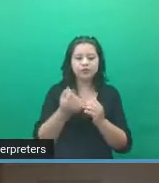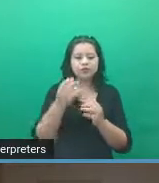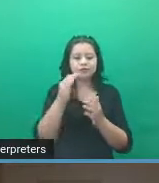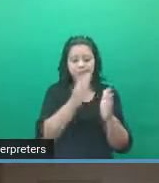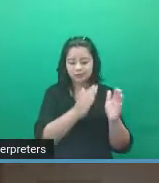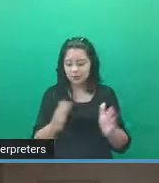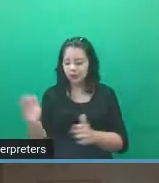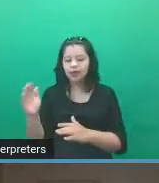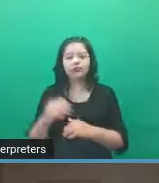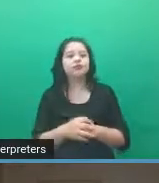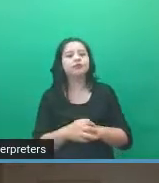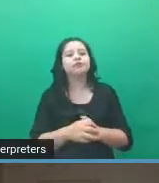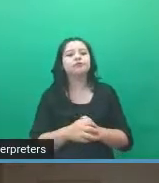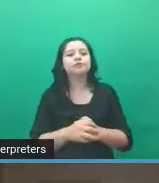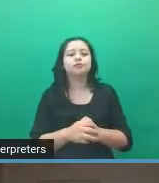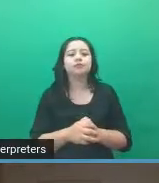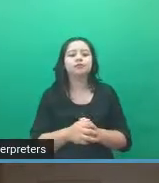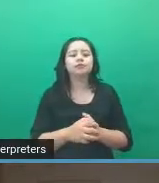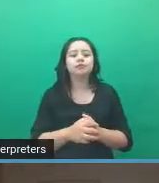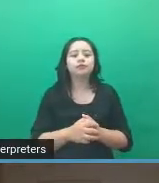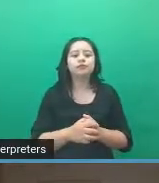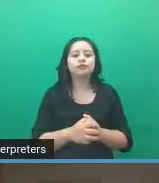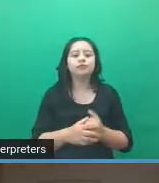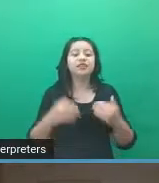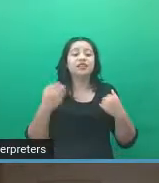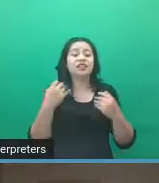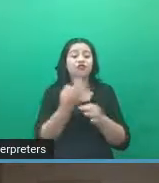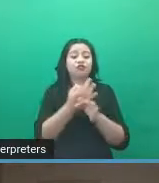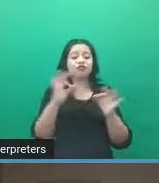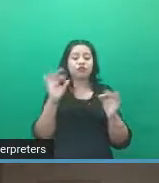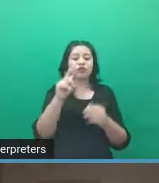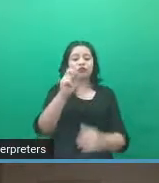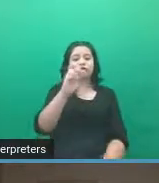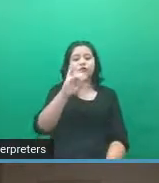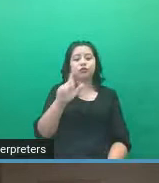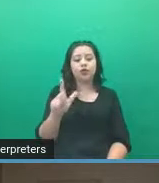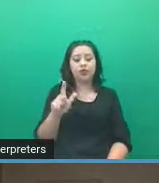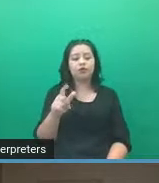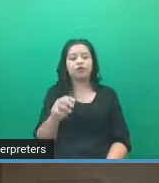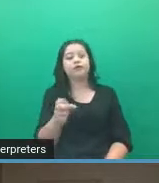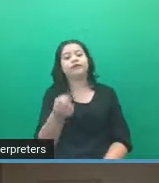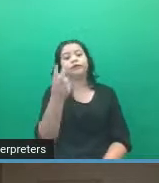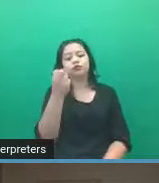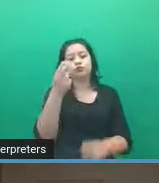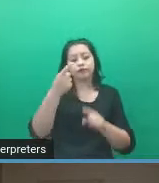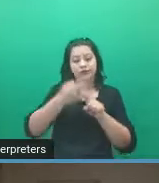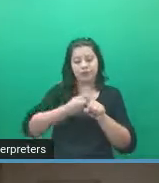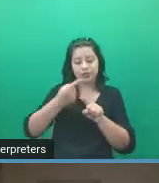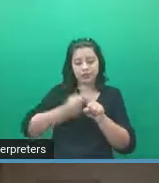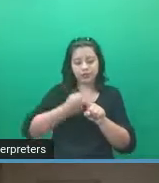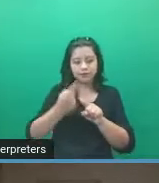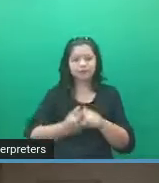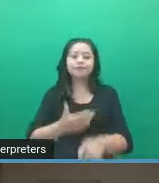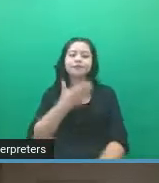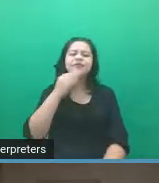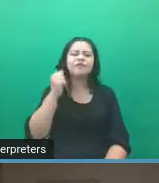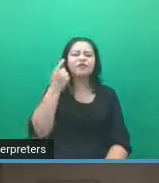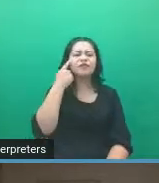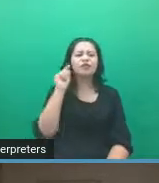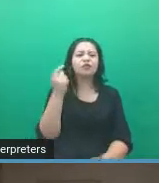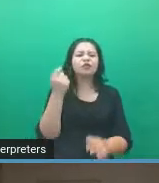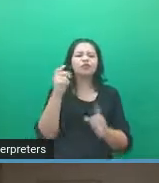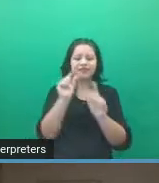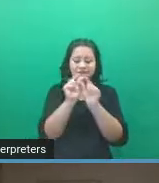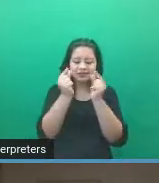Jamboard. Mural, on the other hand, has a free trial version that starts at $12 per month and is best for any remote teams looking